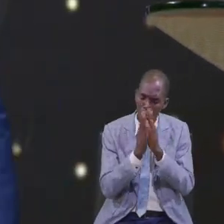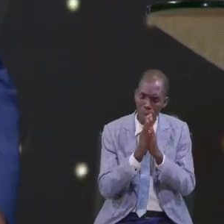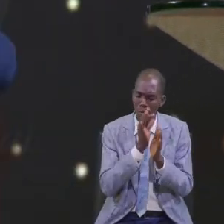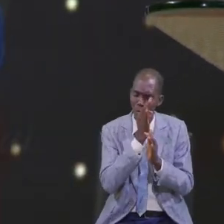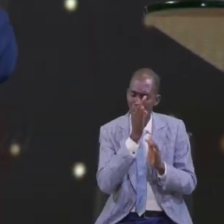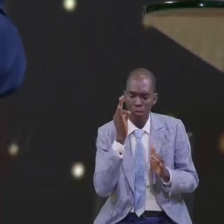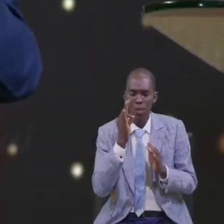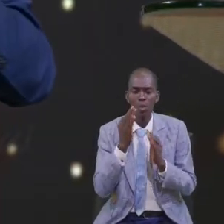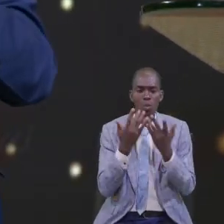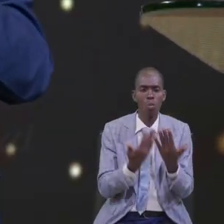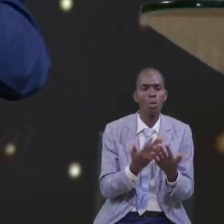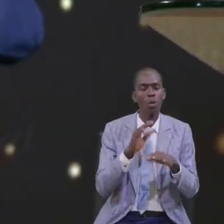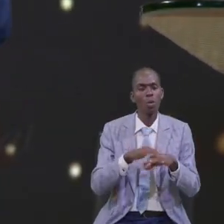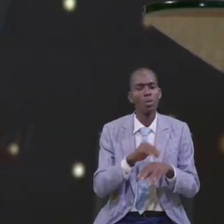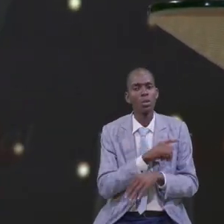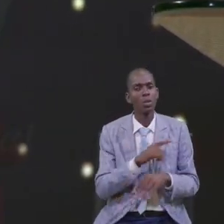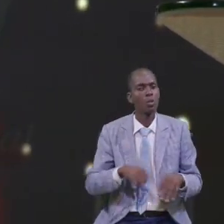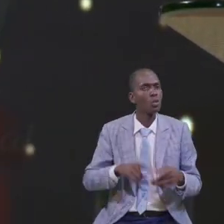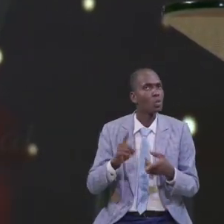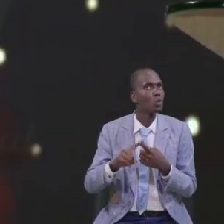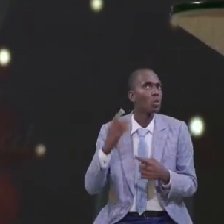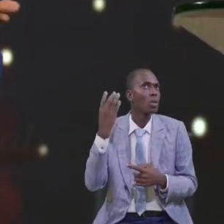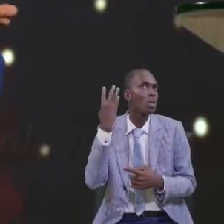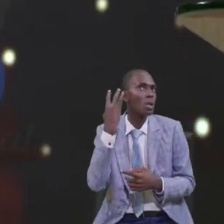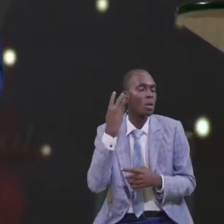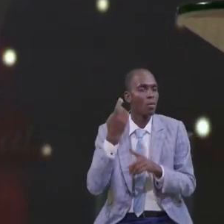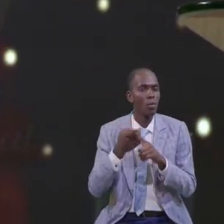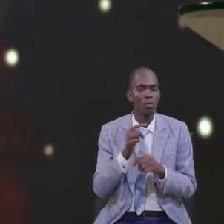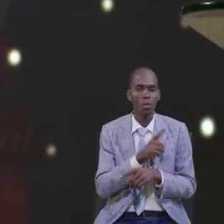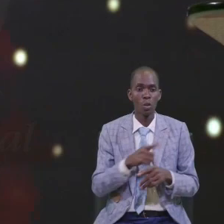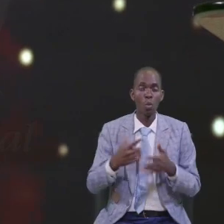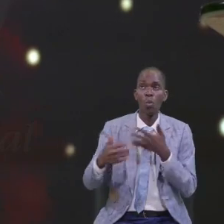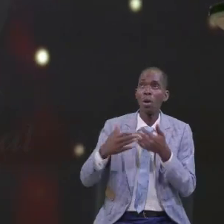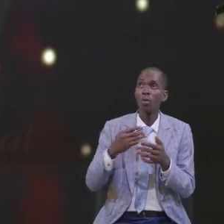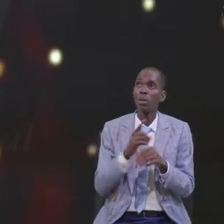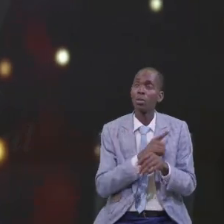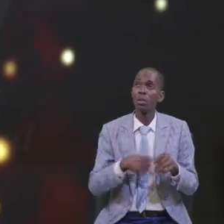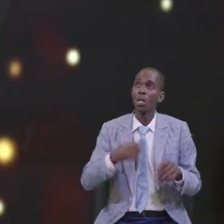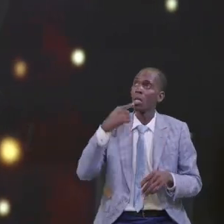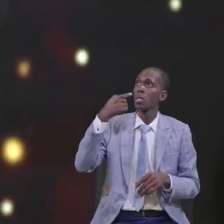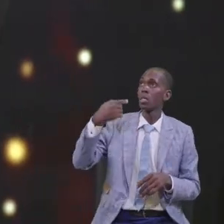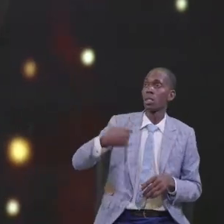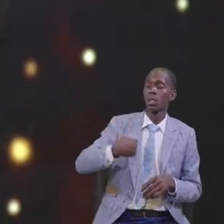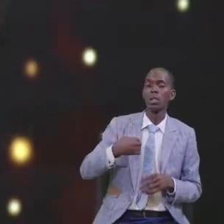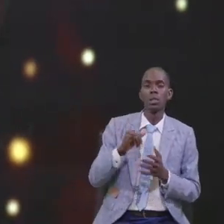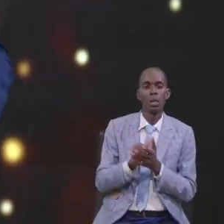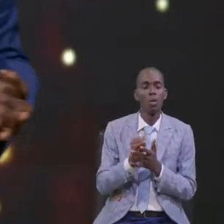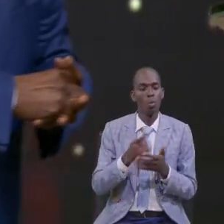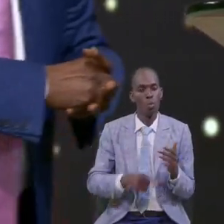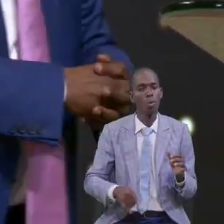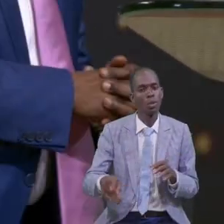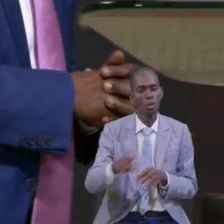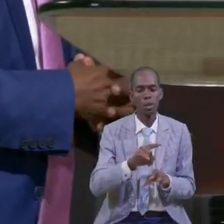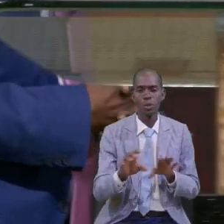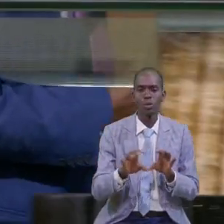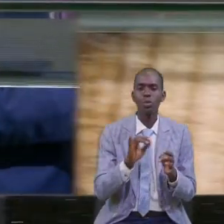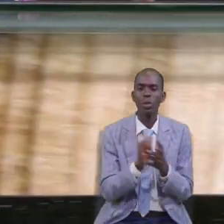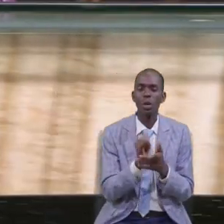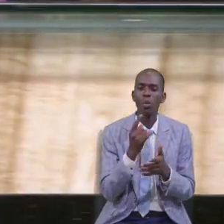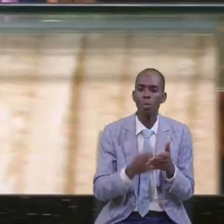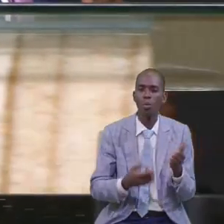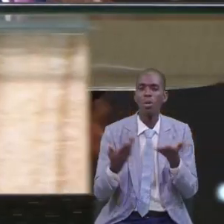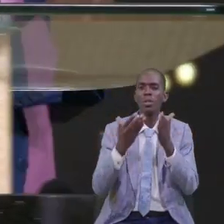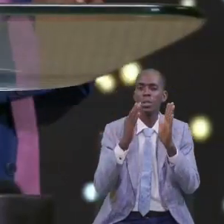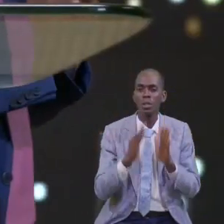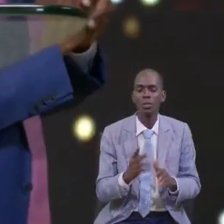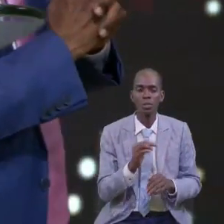they will hear from God, and whatever he says to them, they will do. That's what servants of God, that's what they did. And